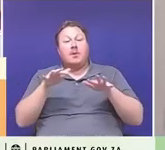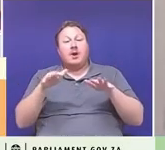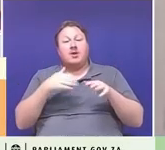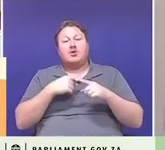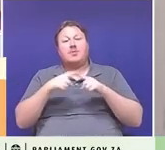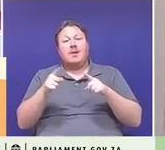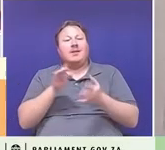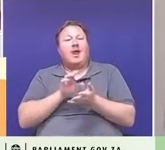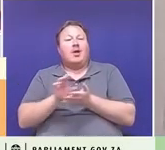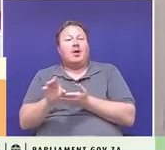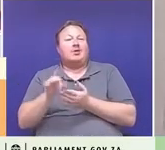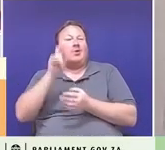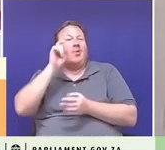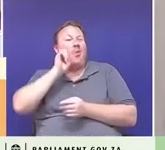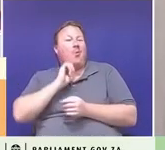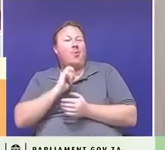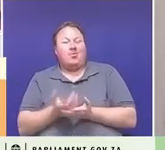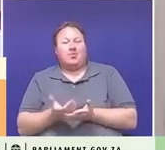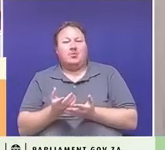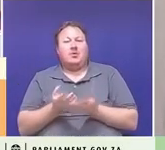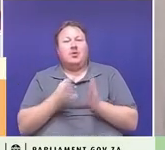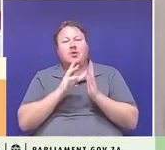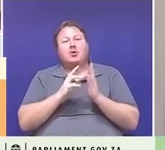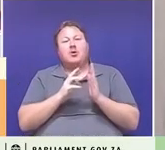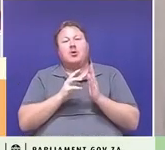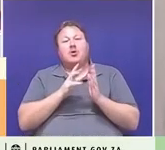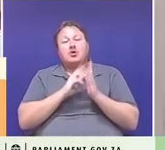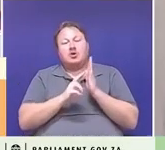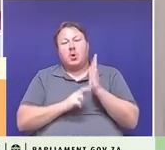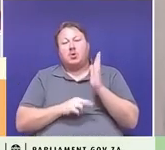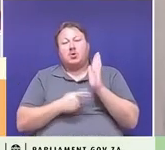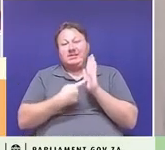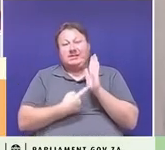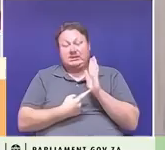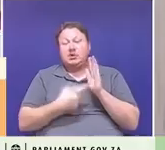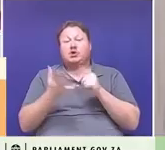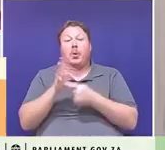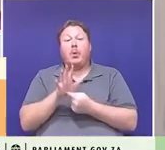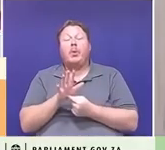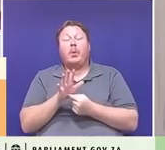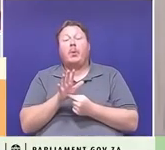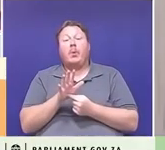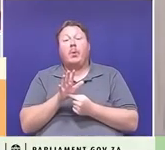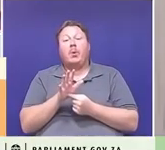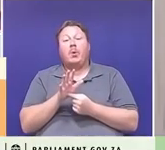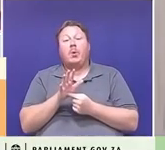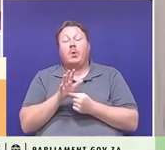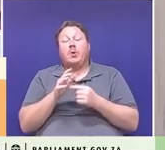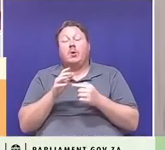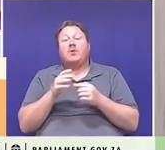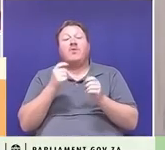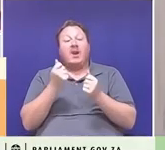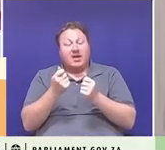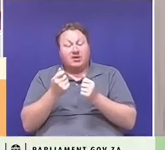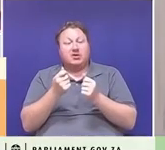allocations. The result is predictable: financial strain and infrastructure